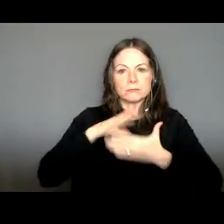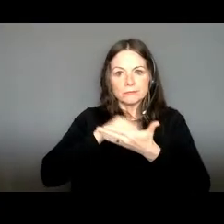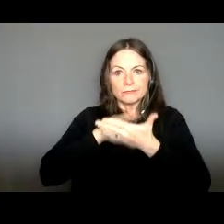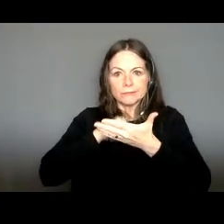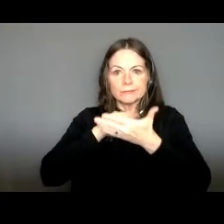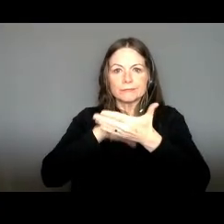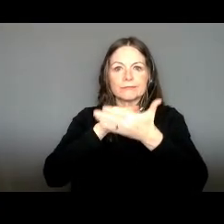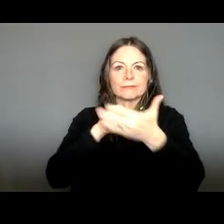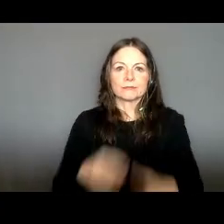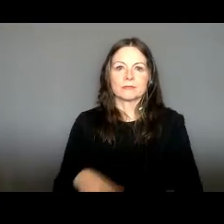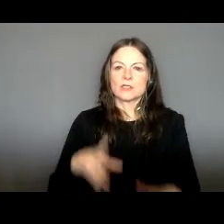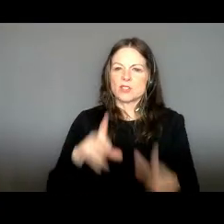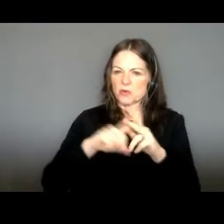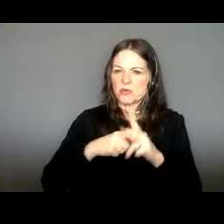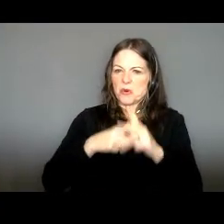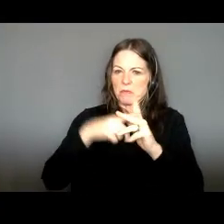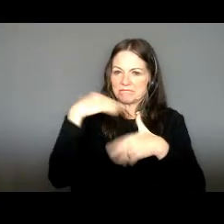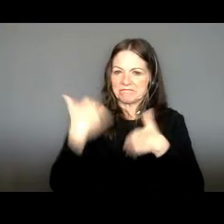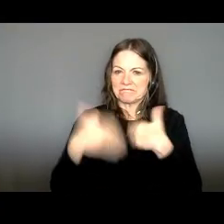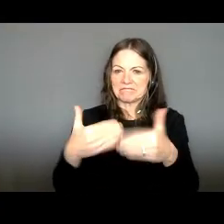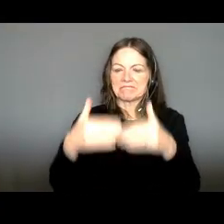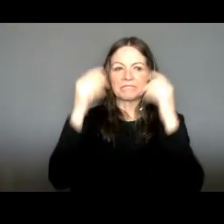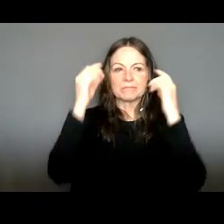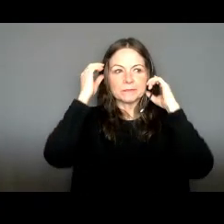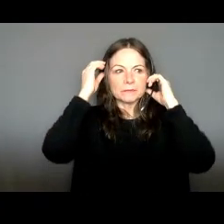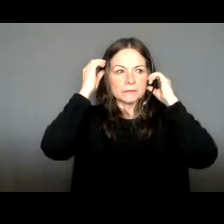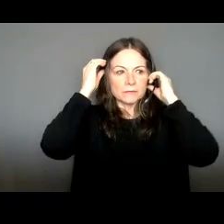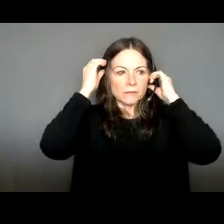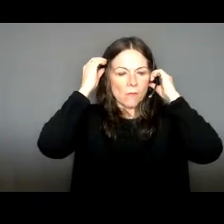So let's get started.